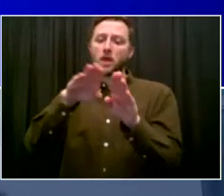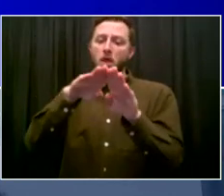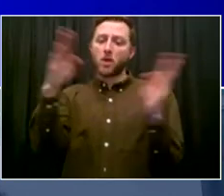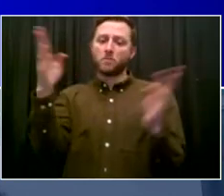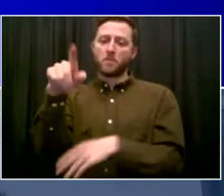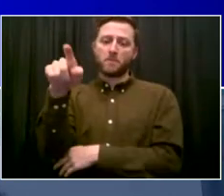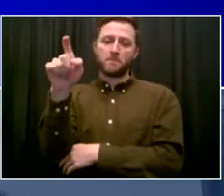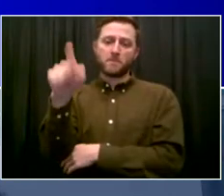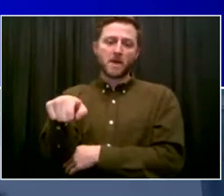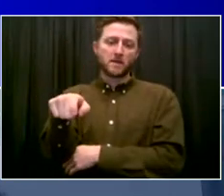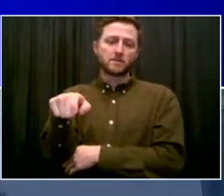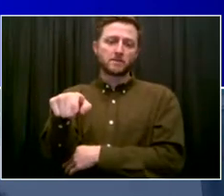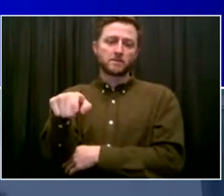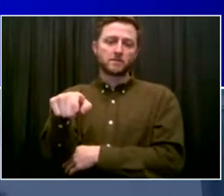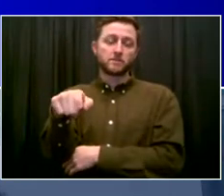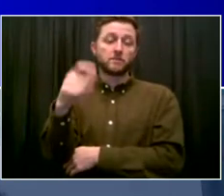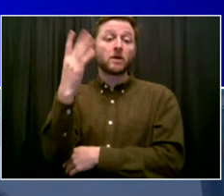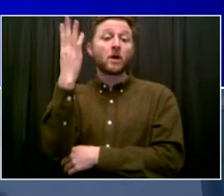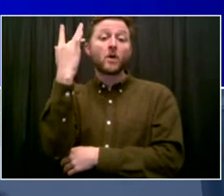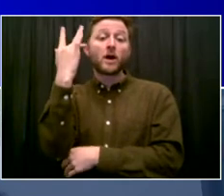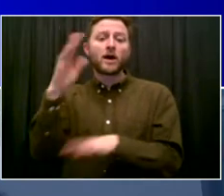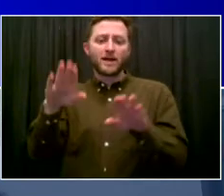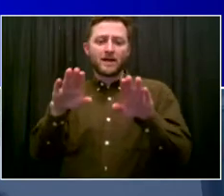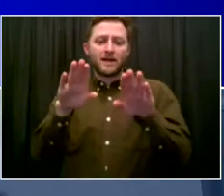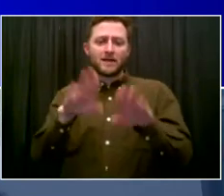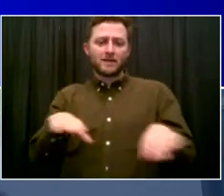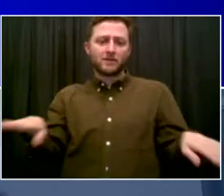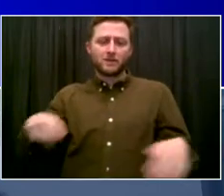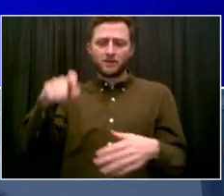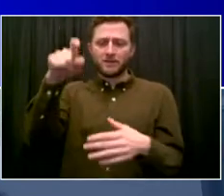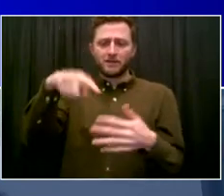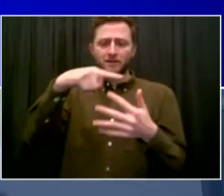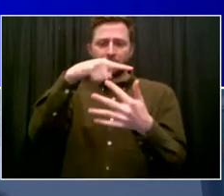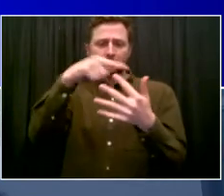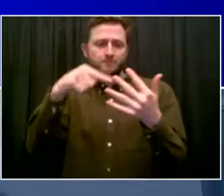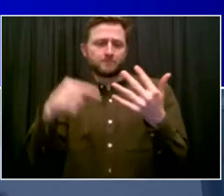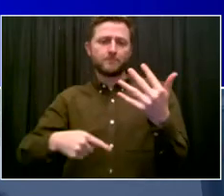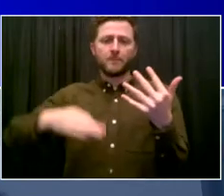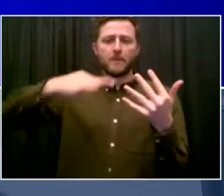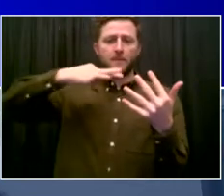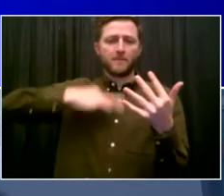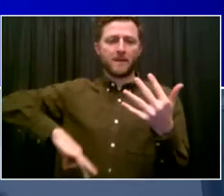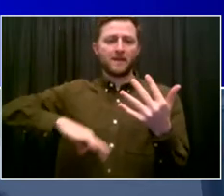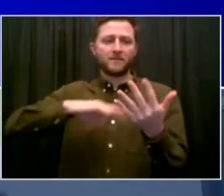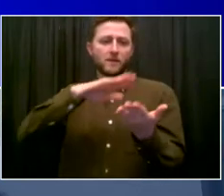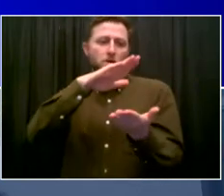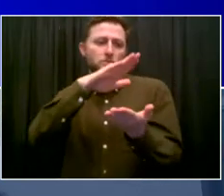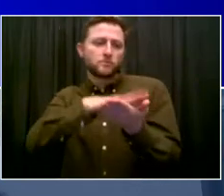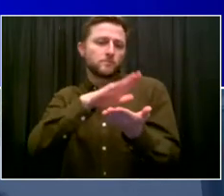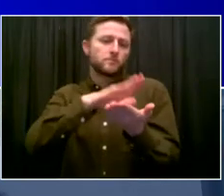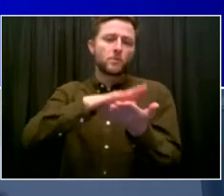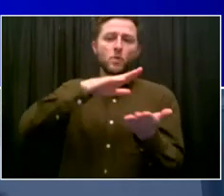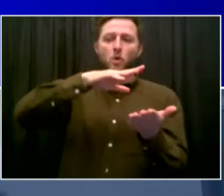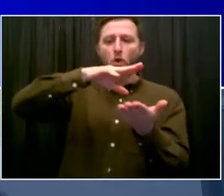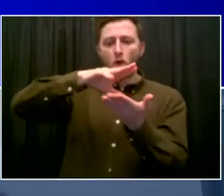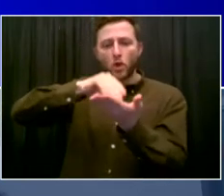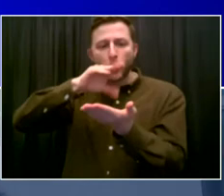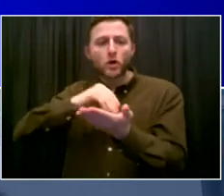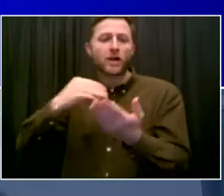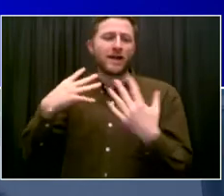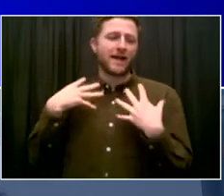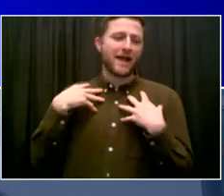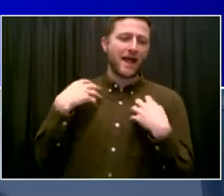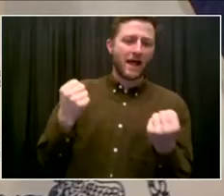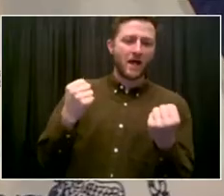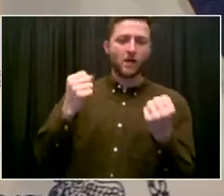their health needs, physical health, mental health, nutrition needs, their social development needs, their academic needs. Schools need to be open. And so